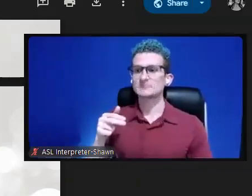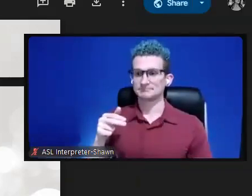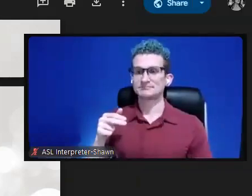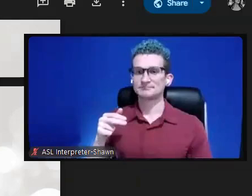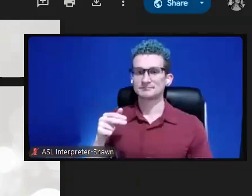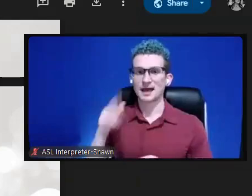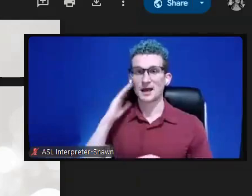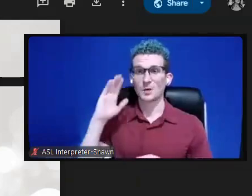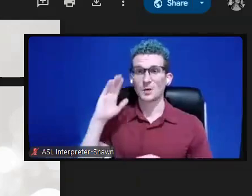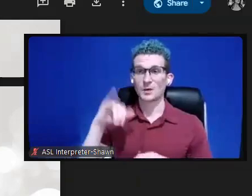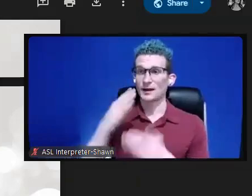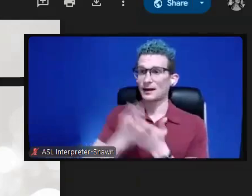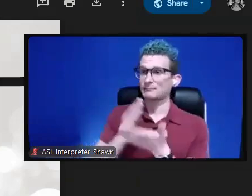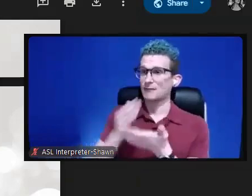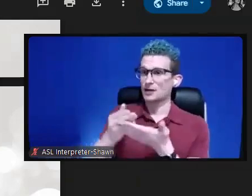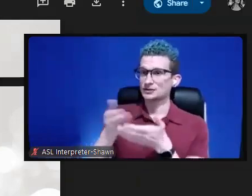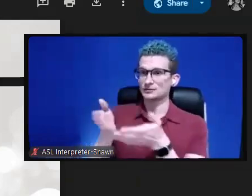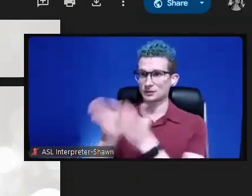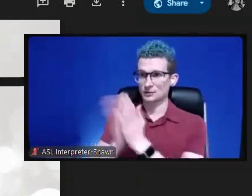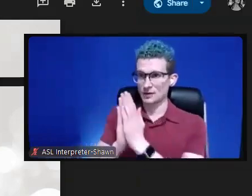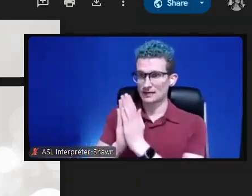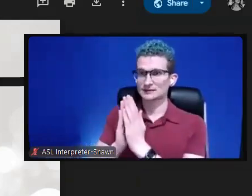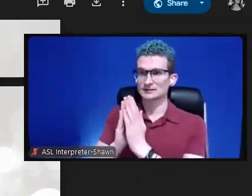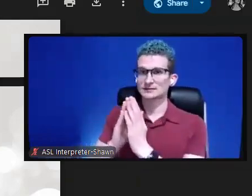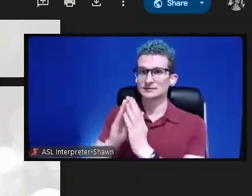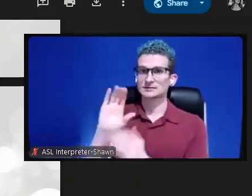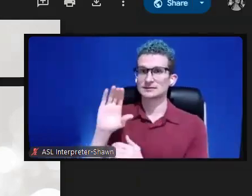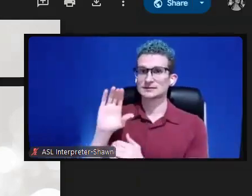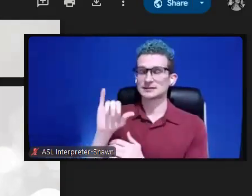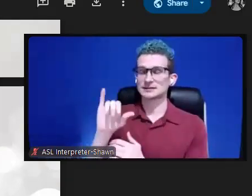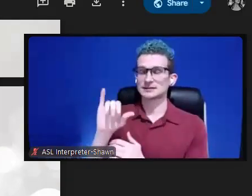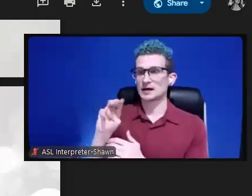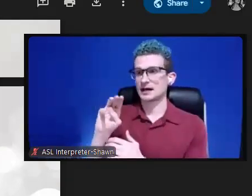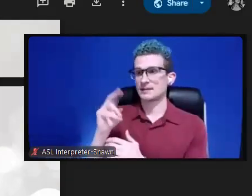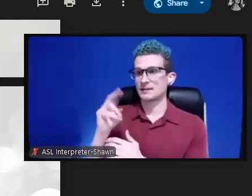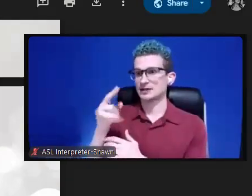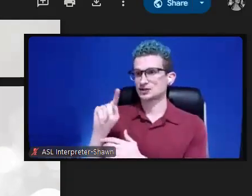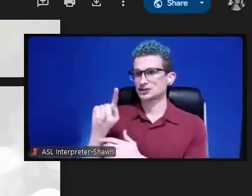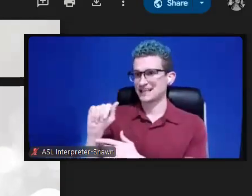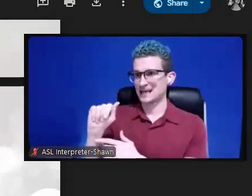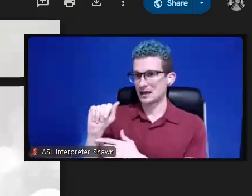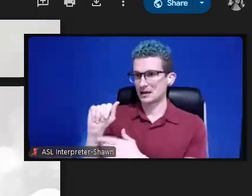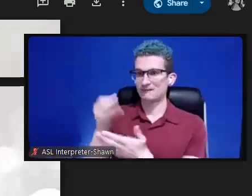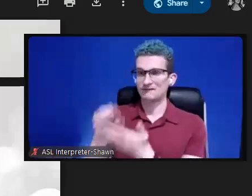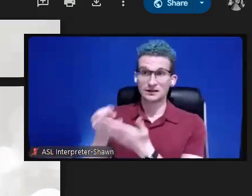to reduce the funding for CYMHTA for next fiscal year because of